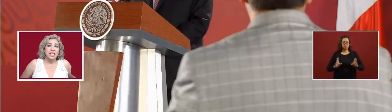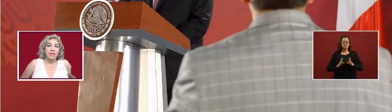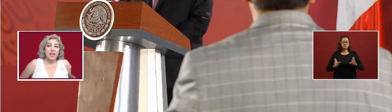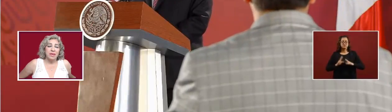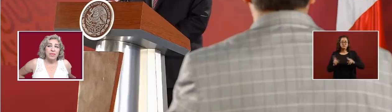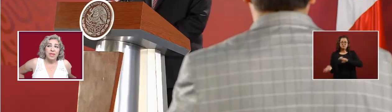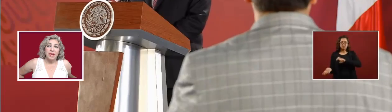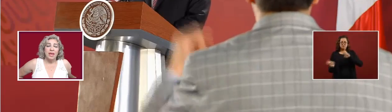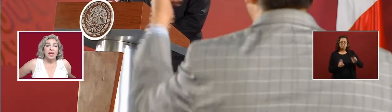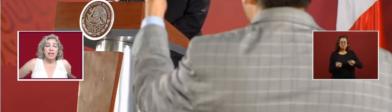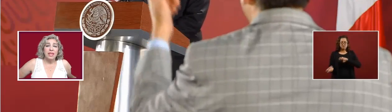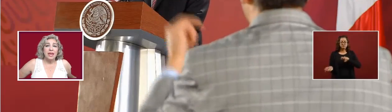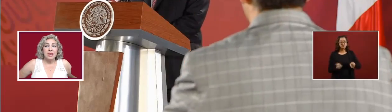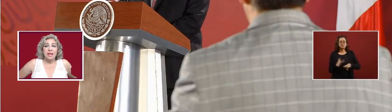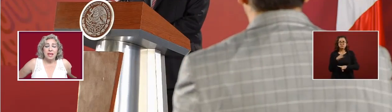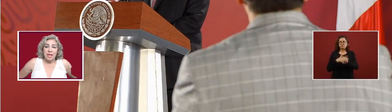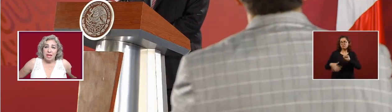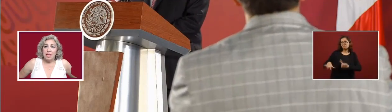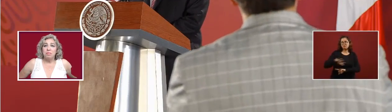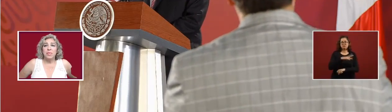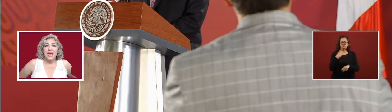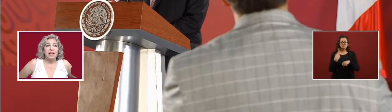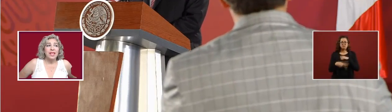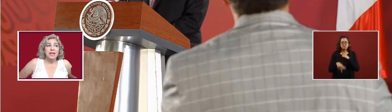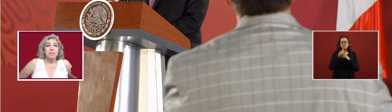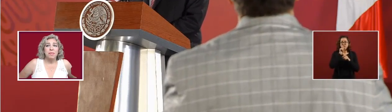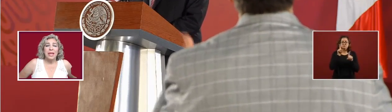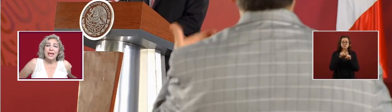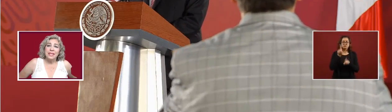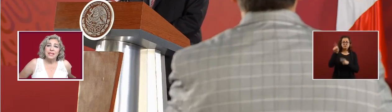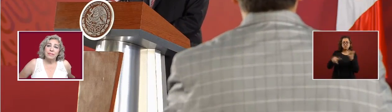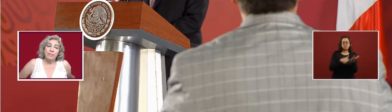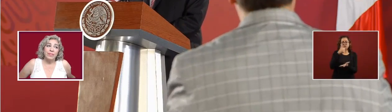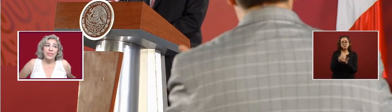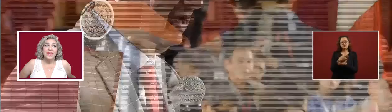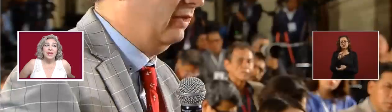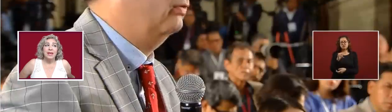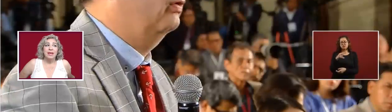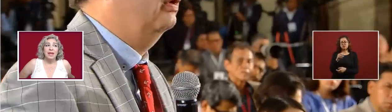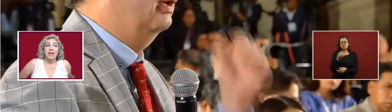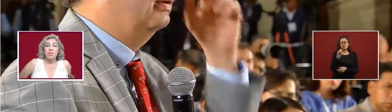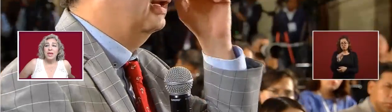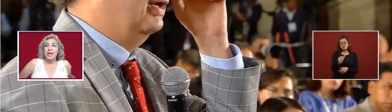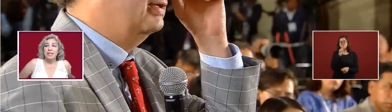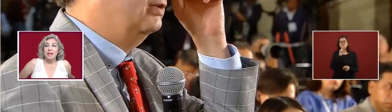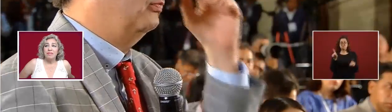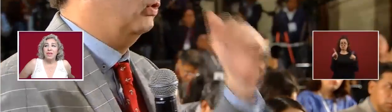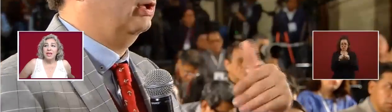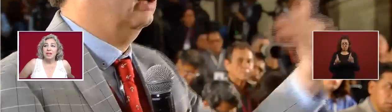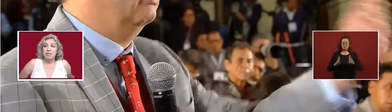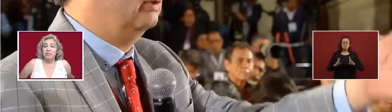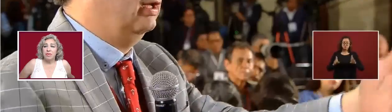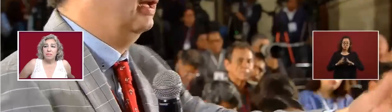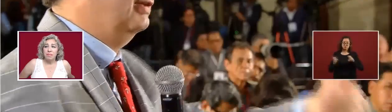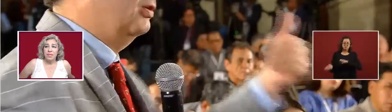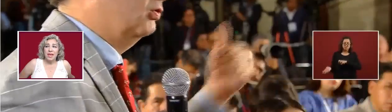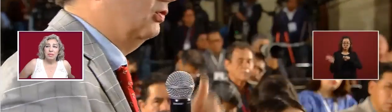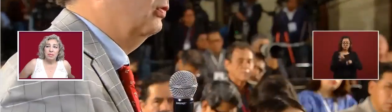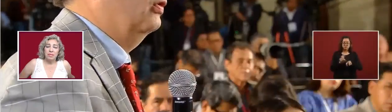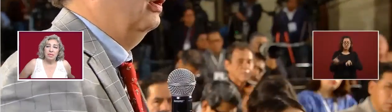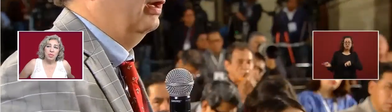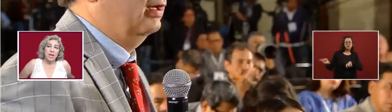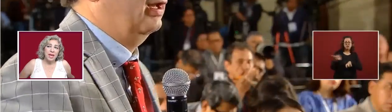was military, that, and, I'll let him fly, and we had that vehicle from,